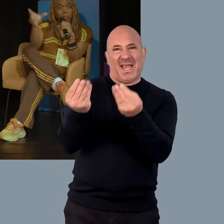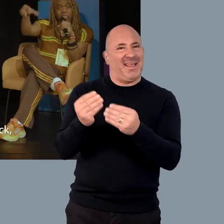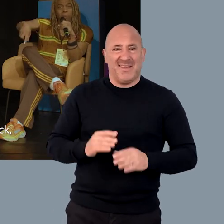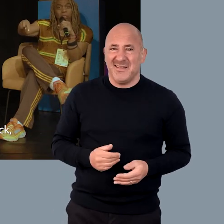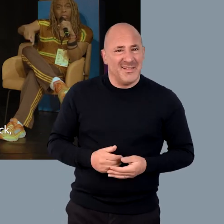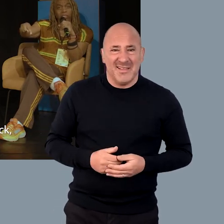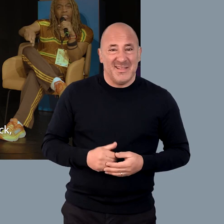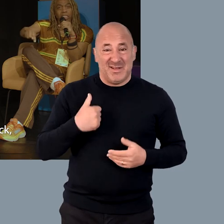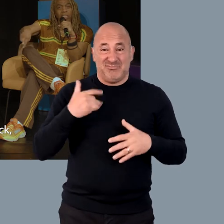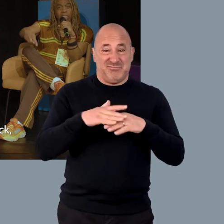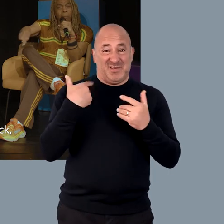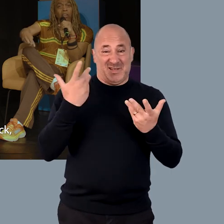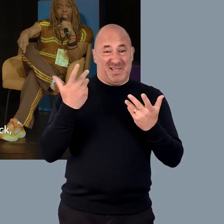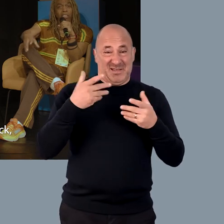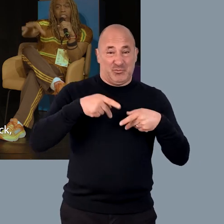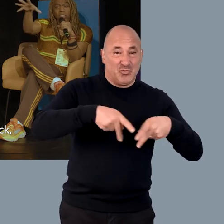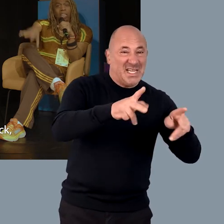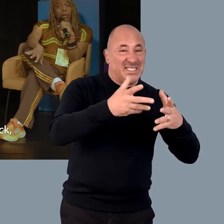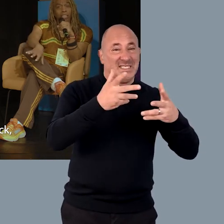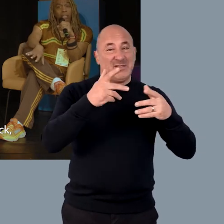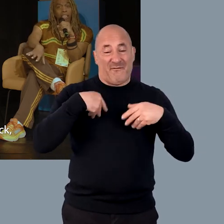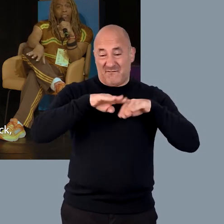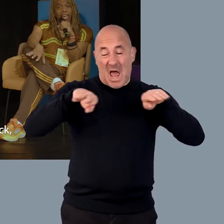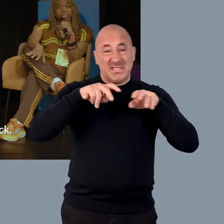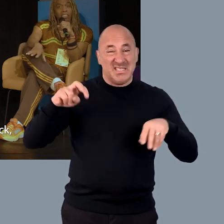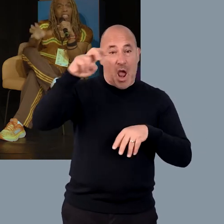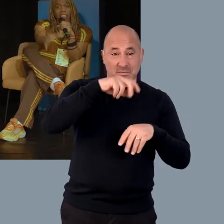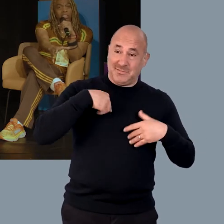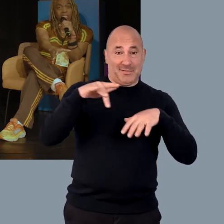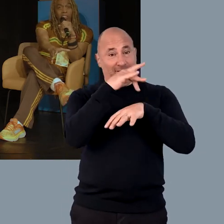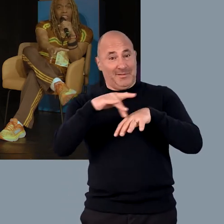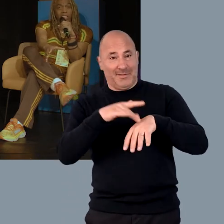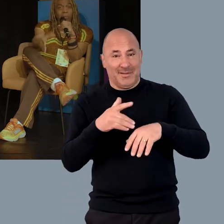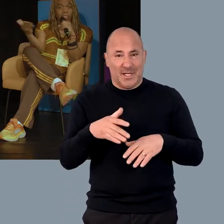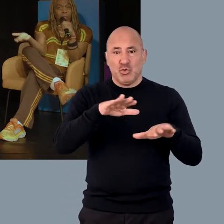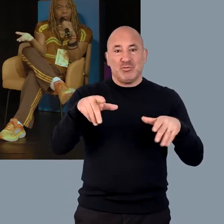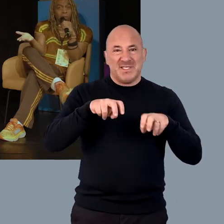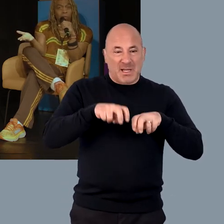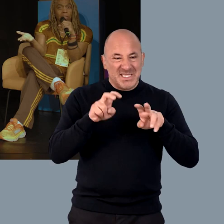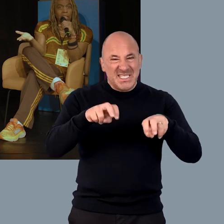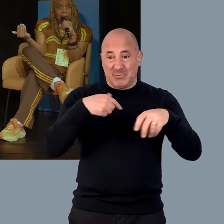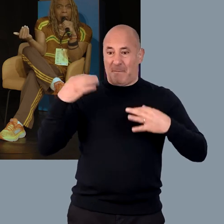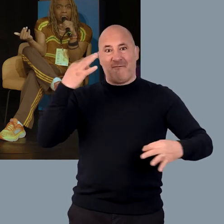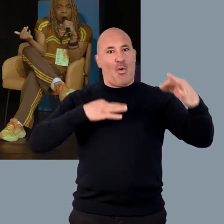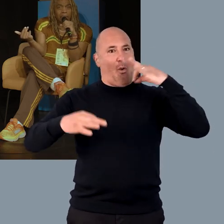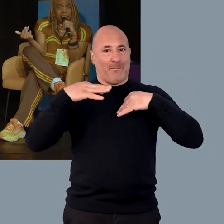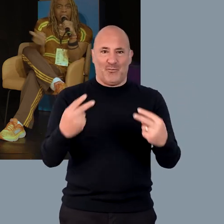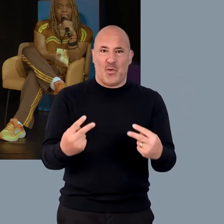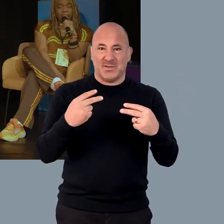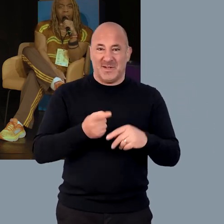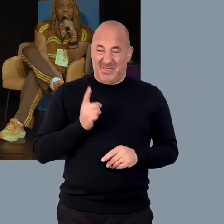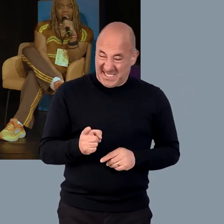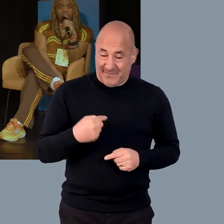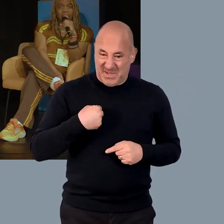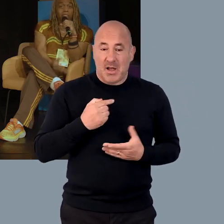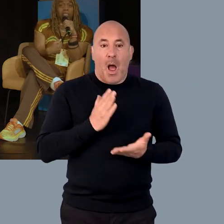plays We used to put them on them this in this in the block The stairwell in our flats and the kids used to sit on the steps and we'd perform and to me